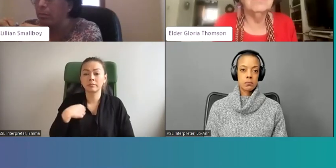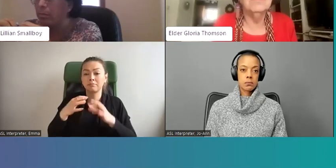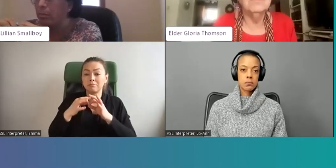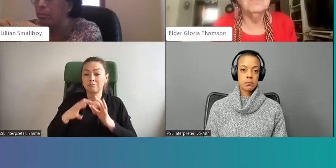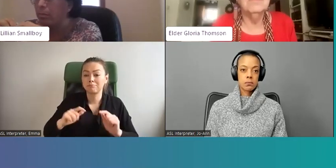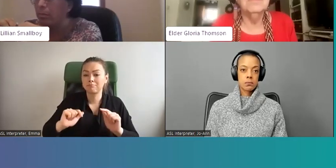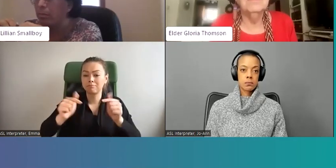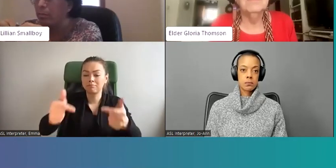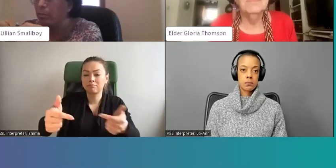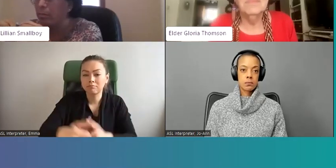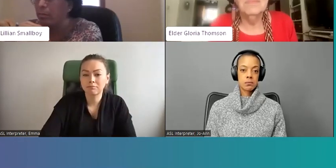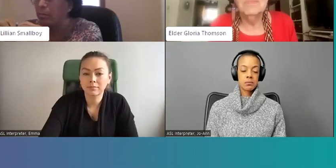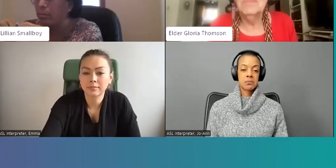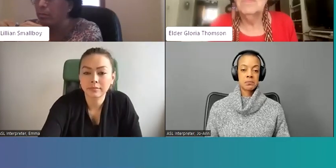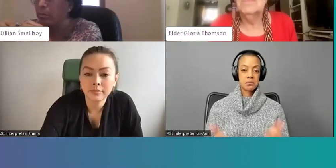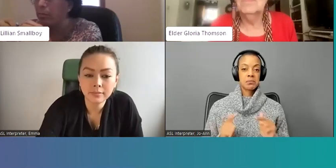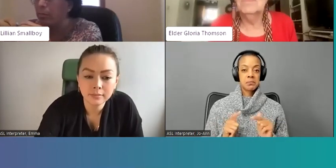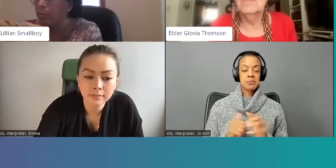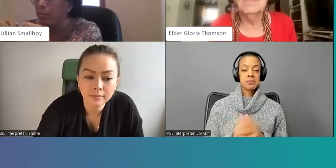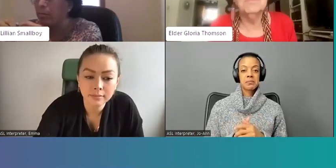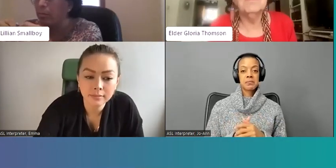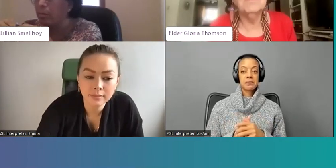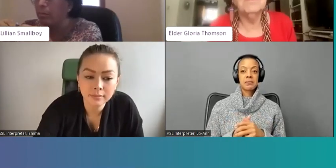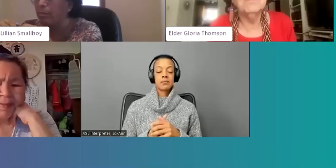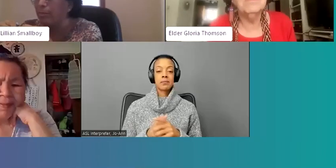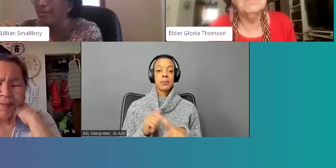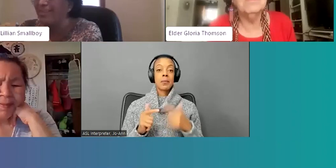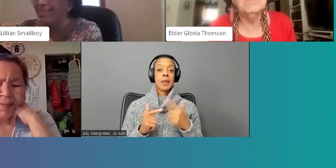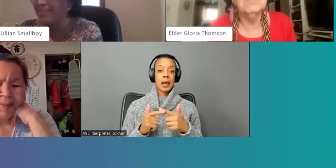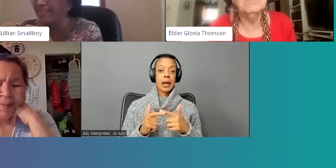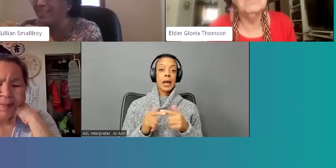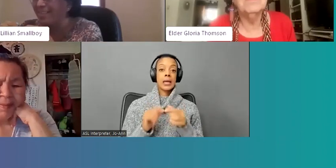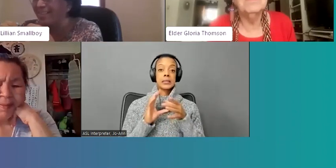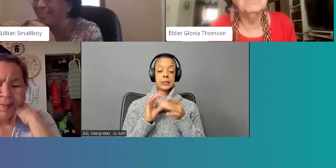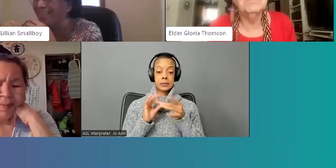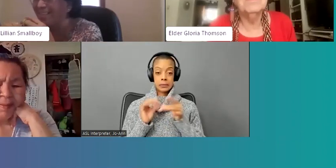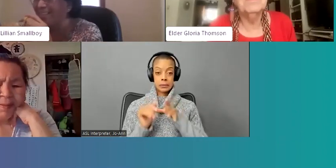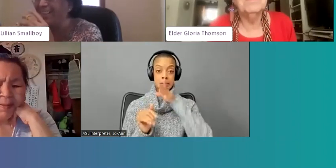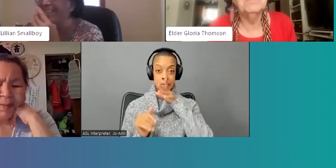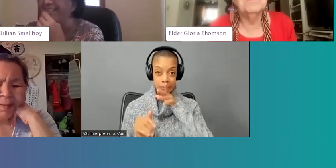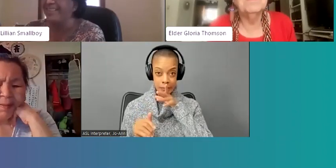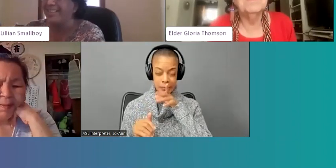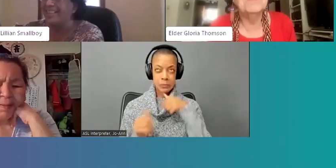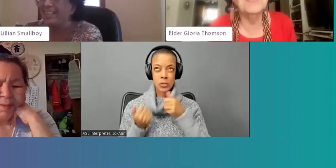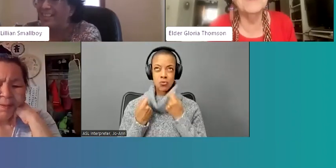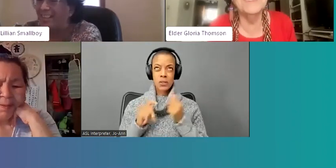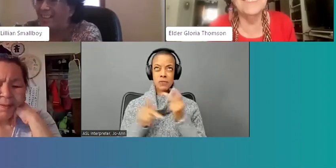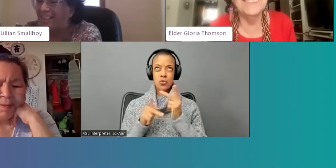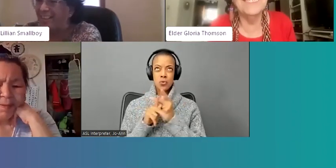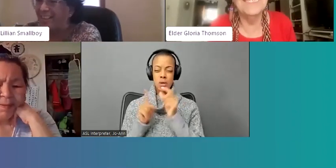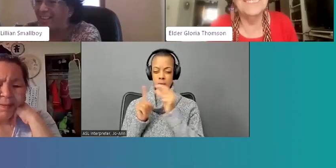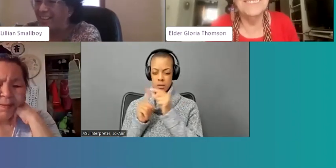having conversation with have already moved on to another question by the time I get to organize my words so I can